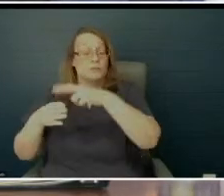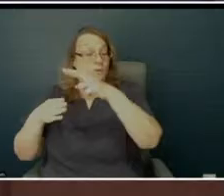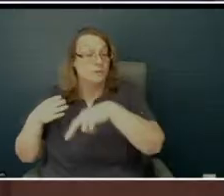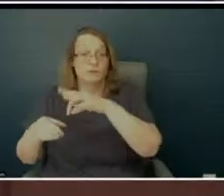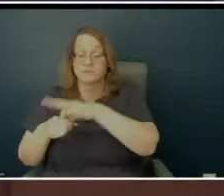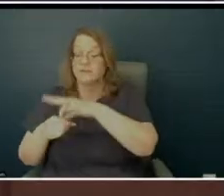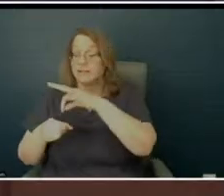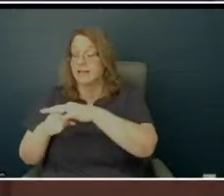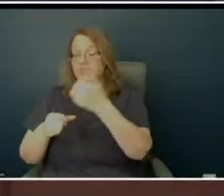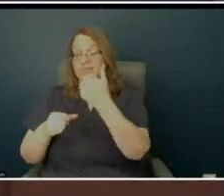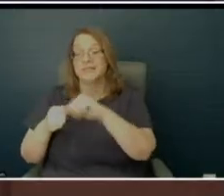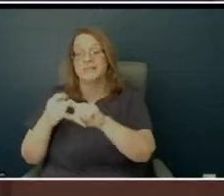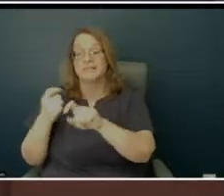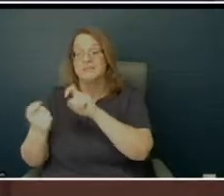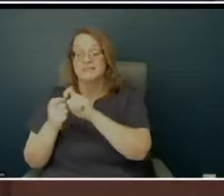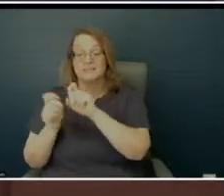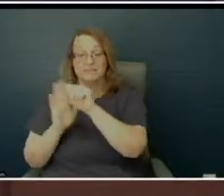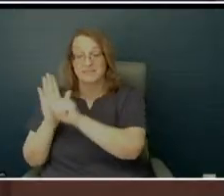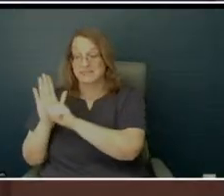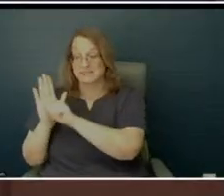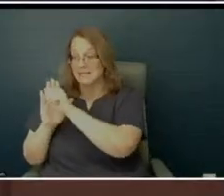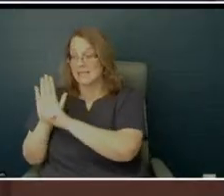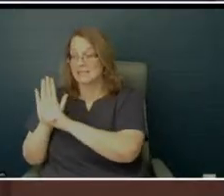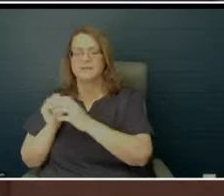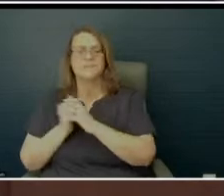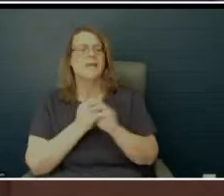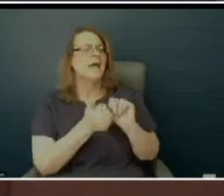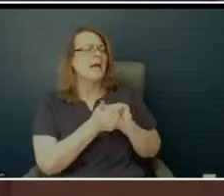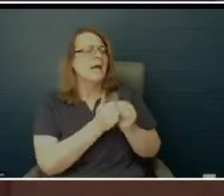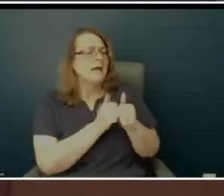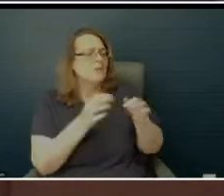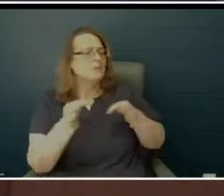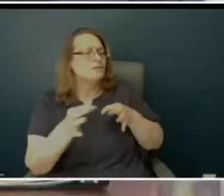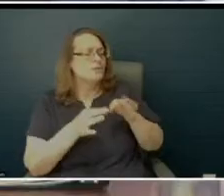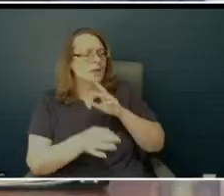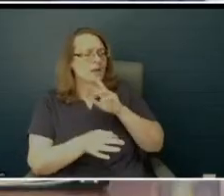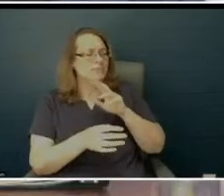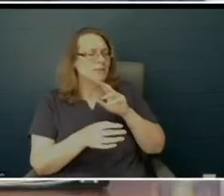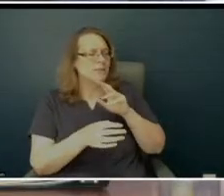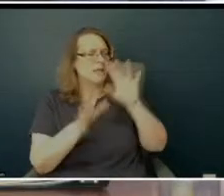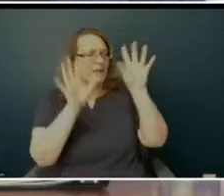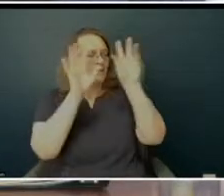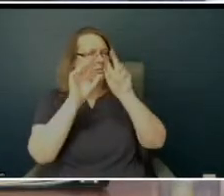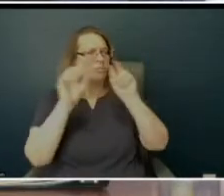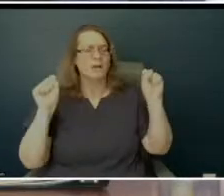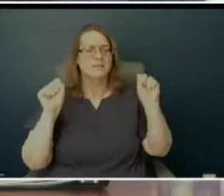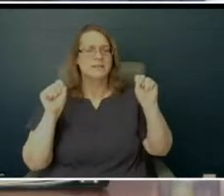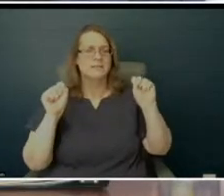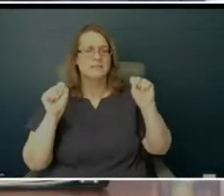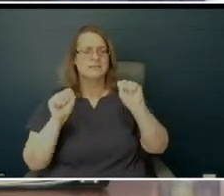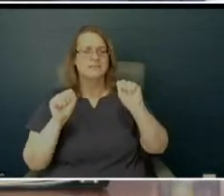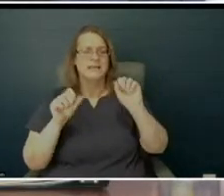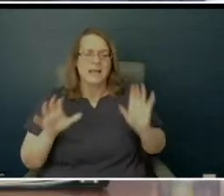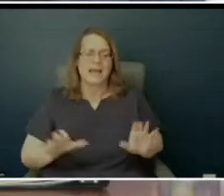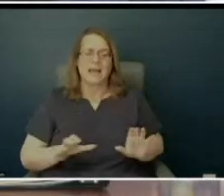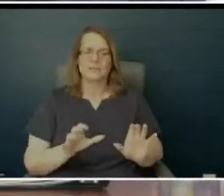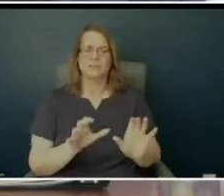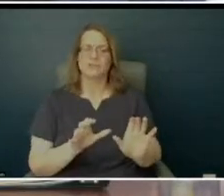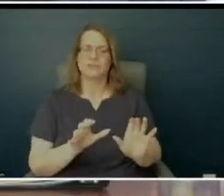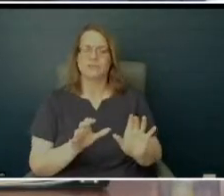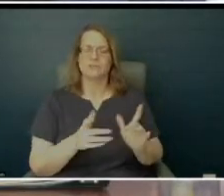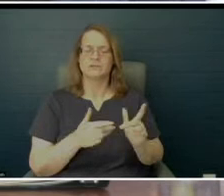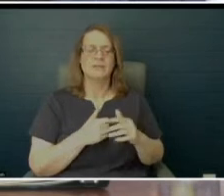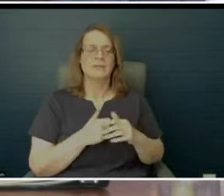And how would you describe the president's demeanor during that call? He was more agitated than he was on December